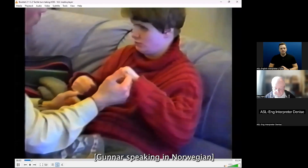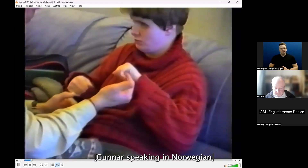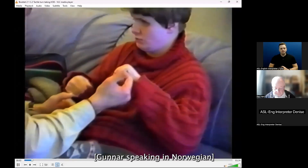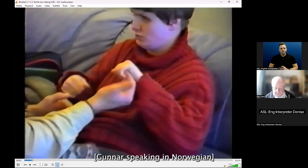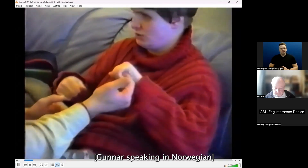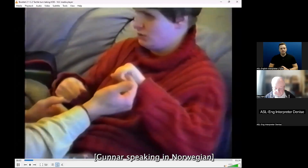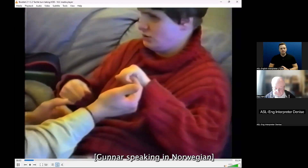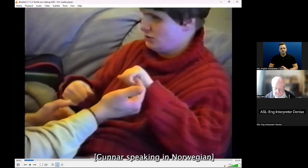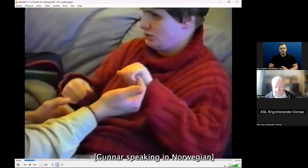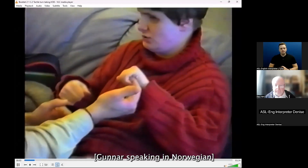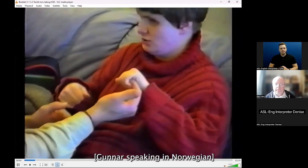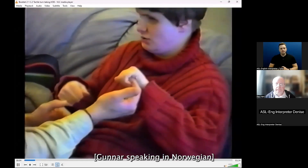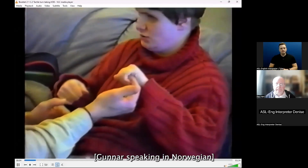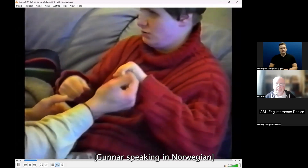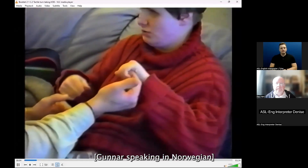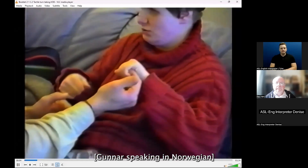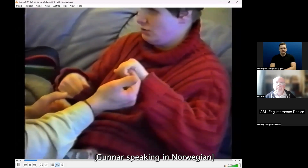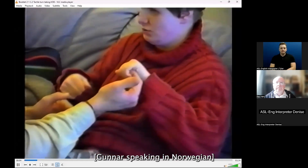Også flere ganger, ja.